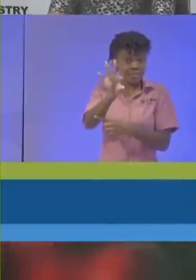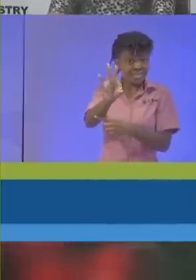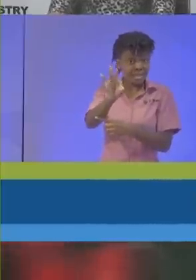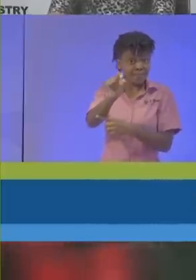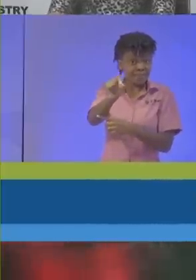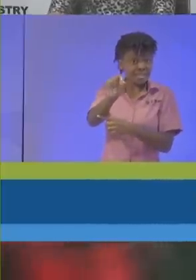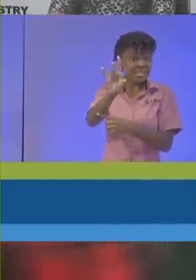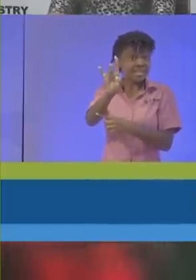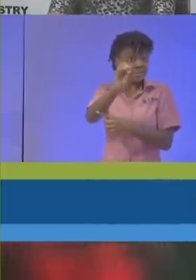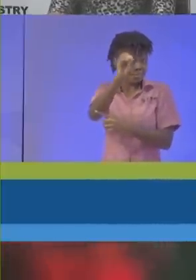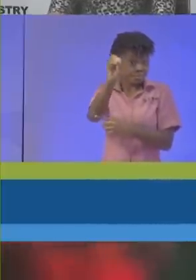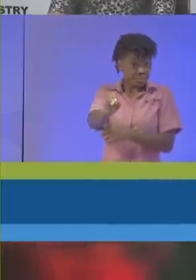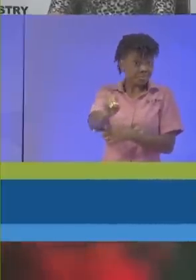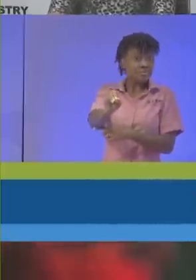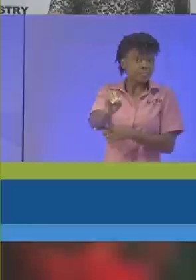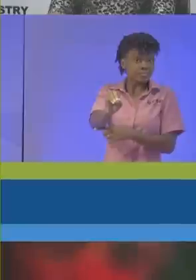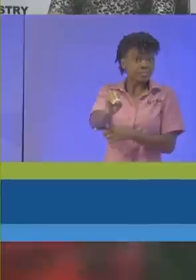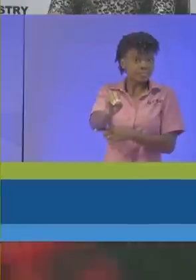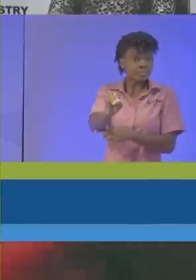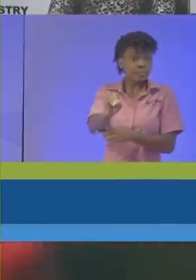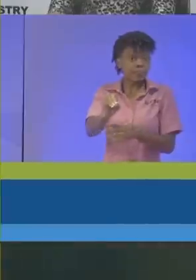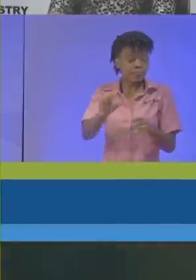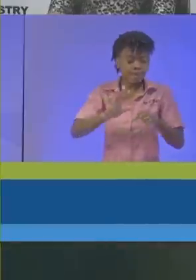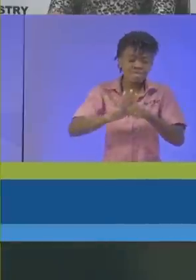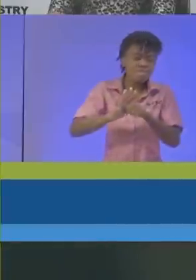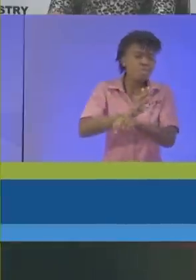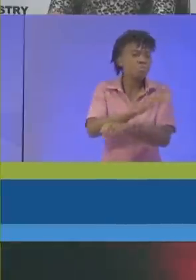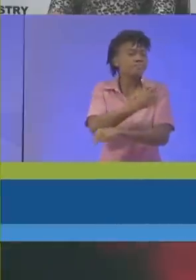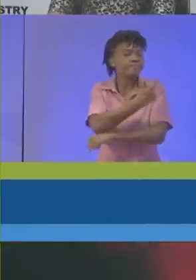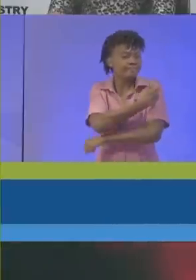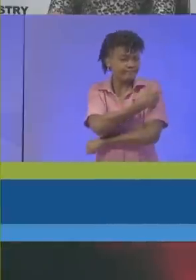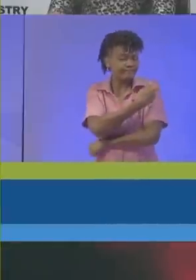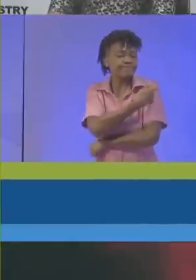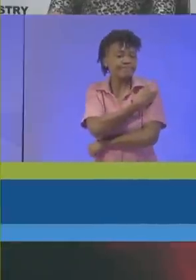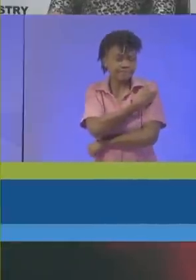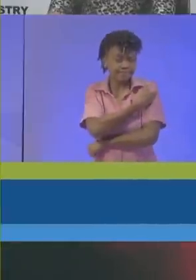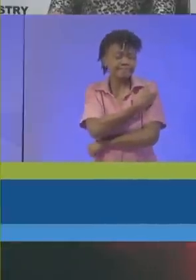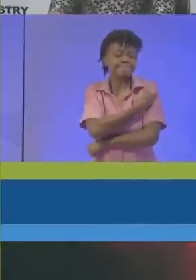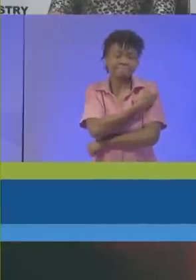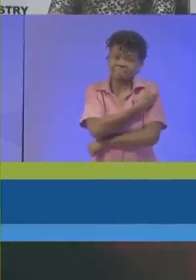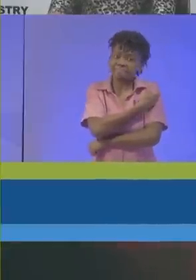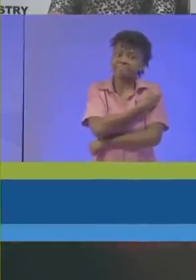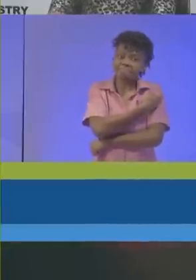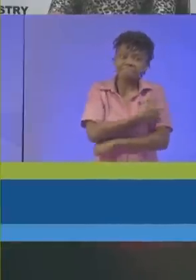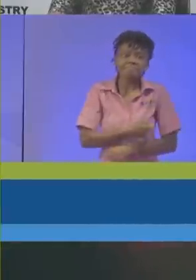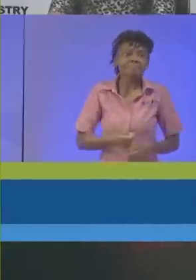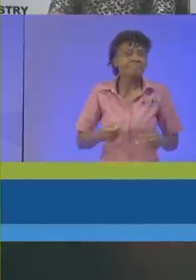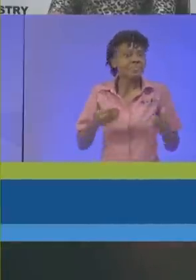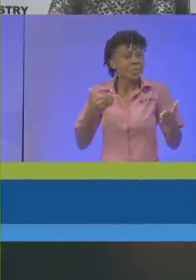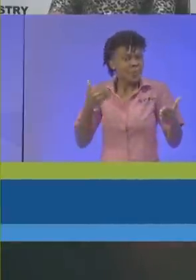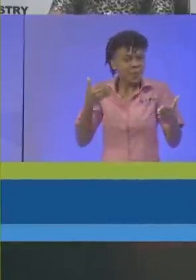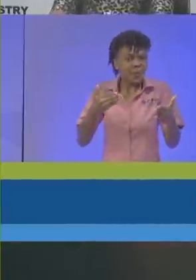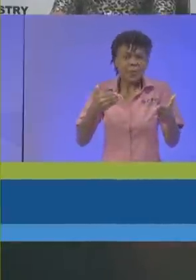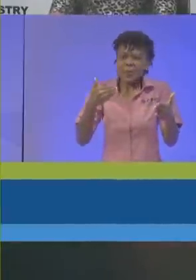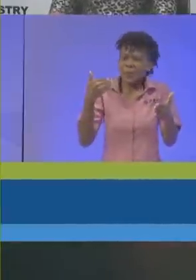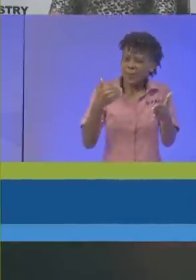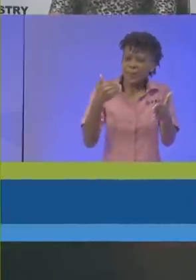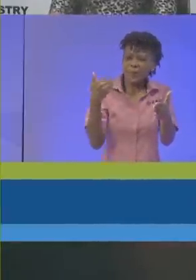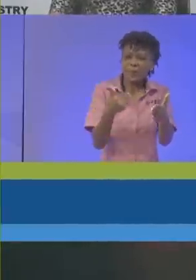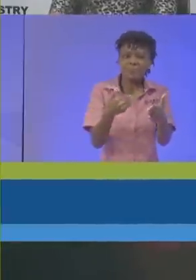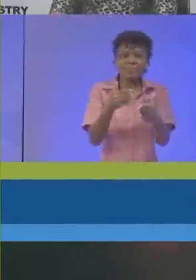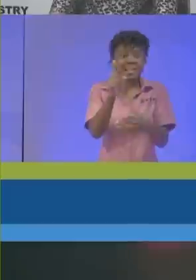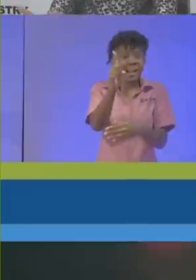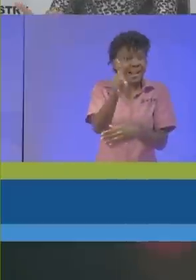49.8% of the population is fully vaccinated. So, ladies and gentlemen, we are almost there at the halfway